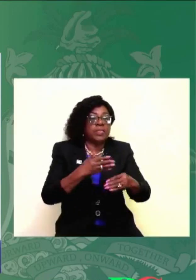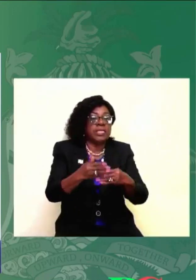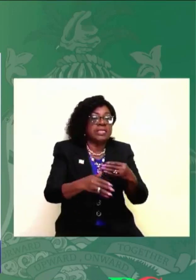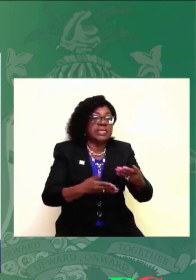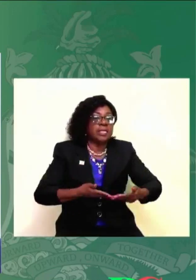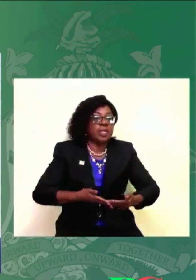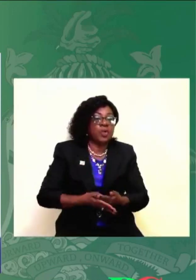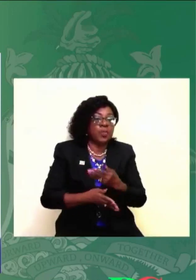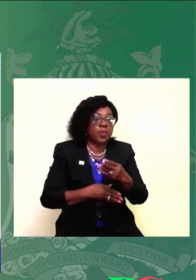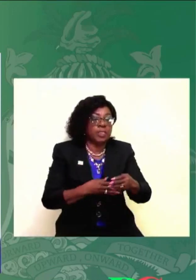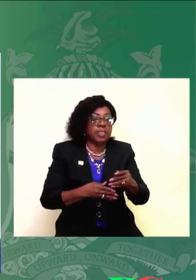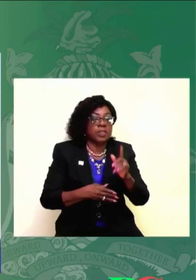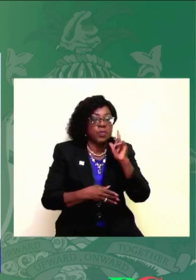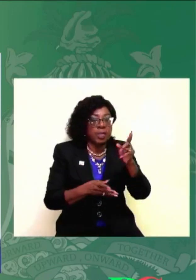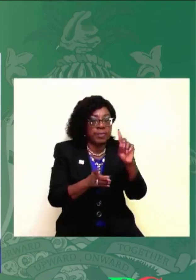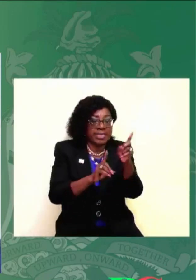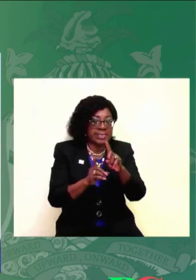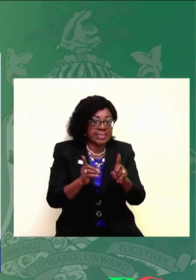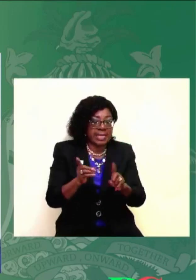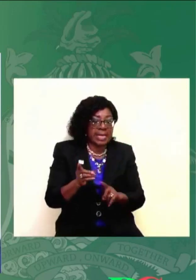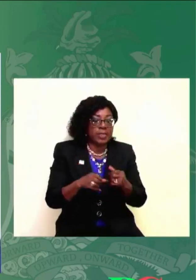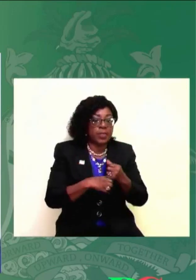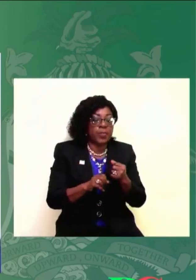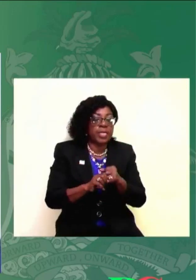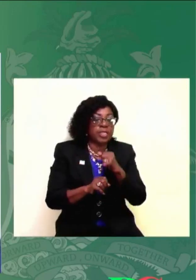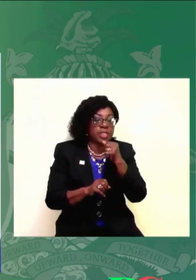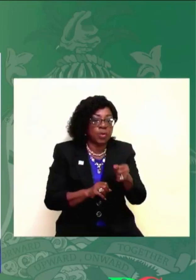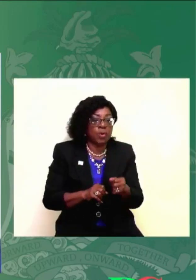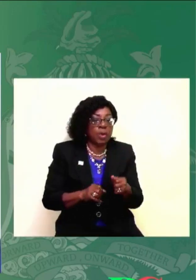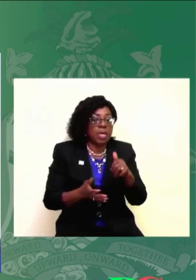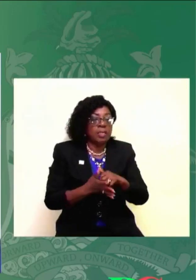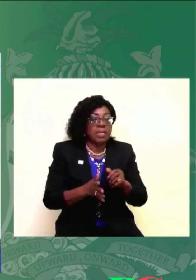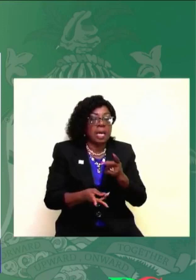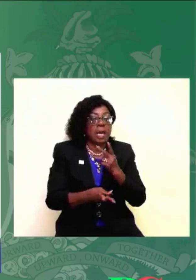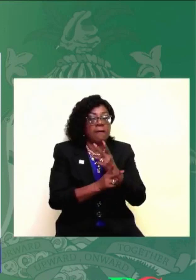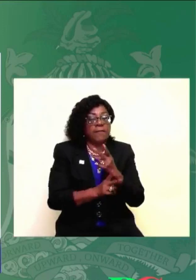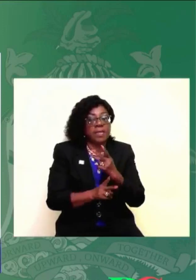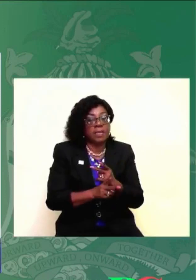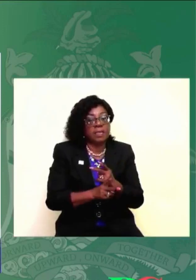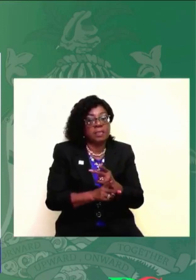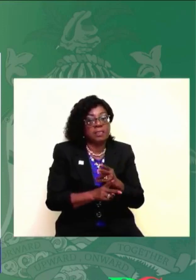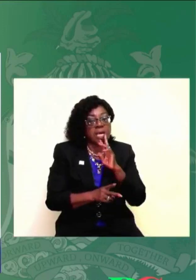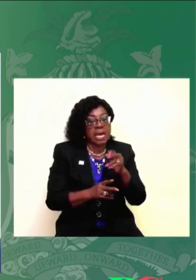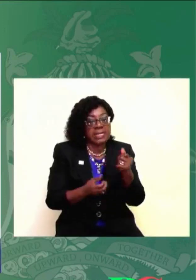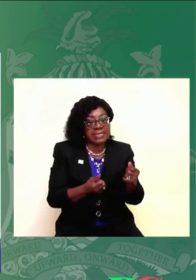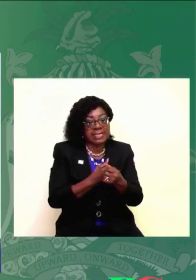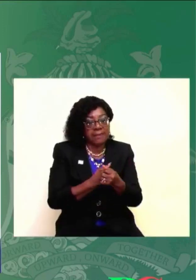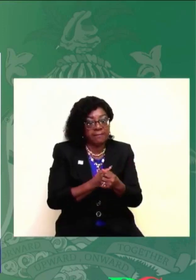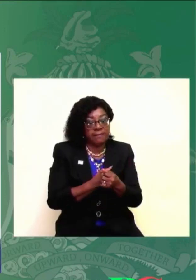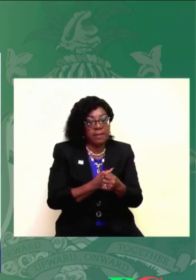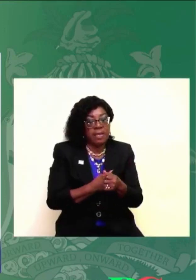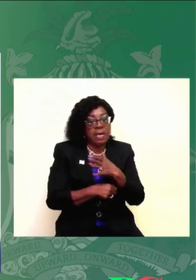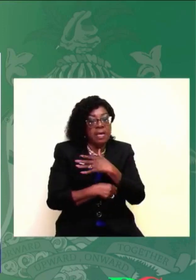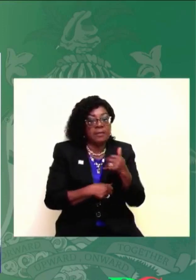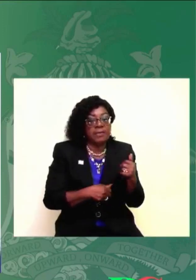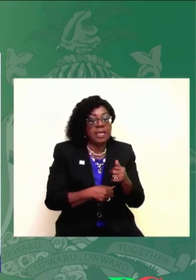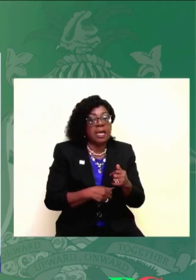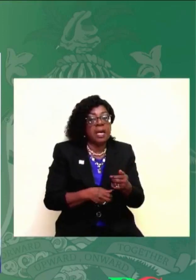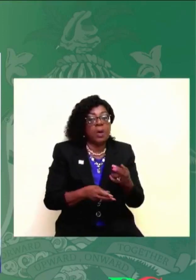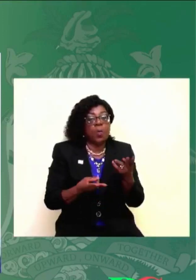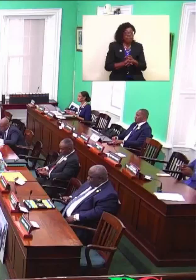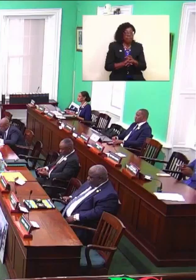process will be designed to ensure that our vehicles are safe and they are road